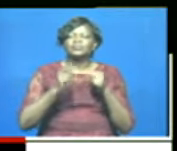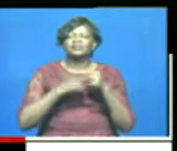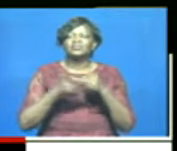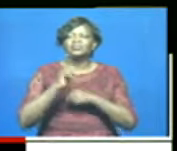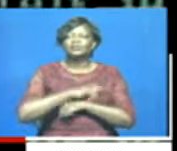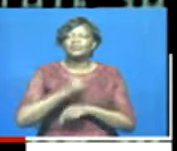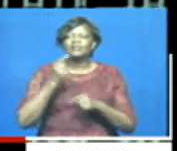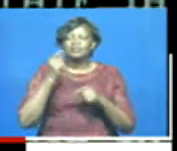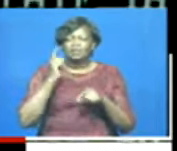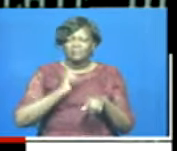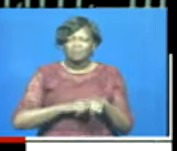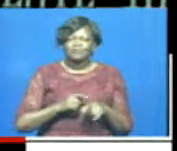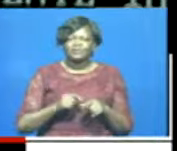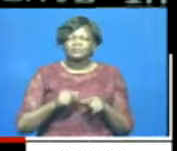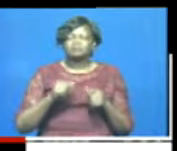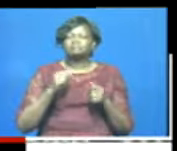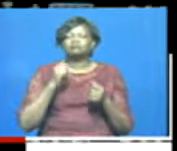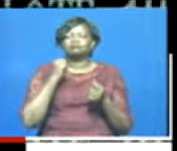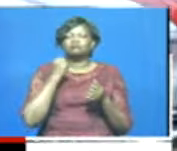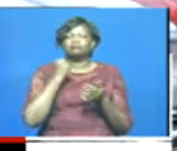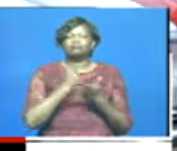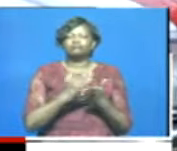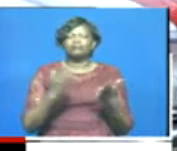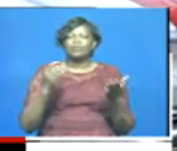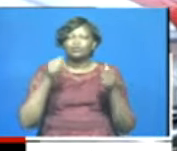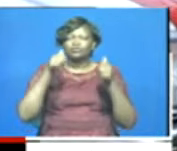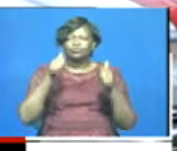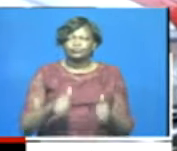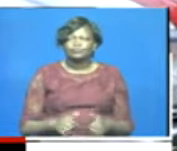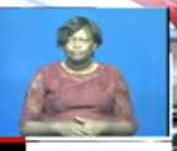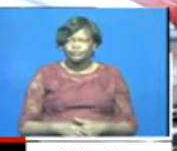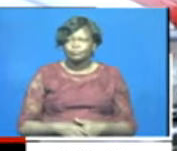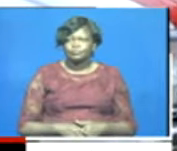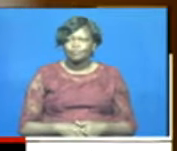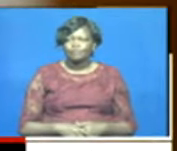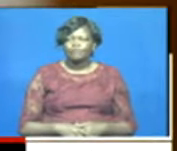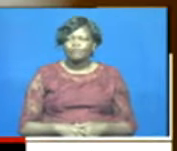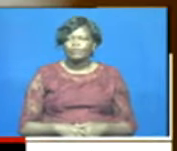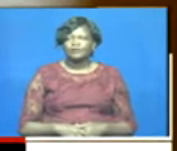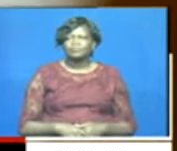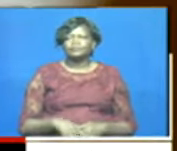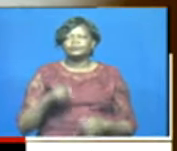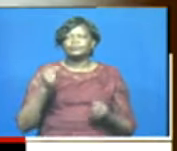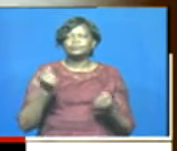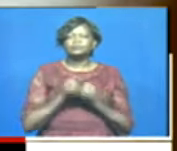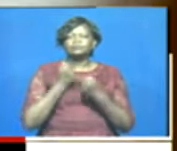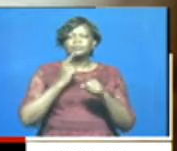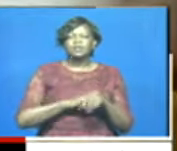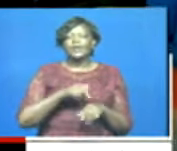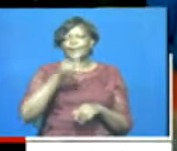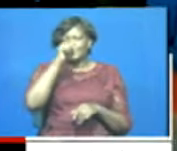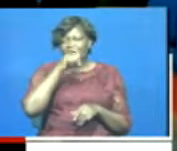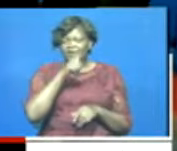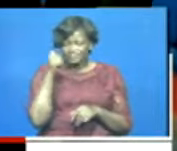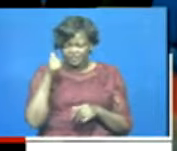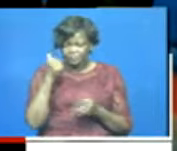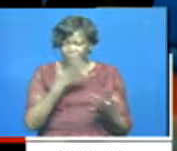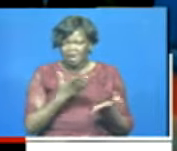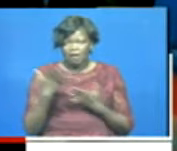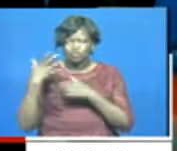Gazette notice, stated the regulator in its Gazette notice. This came after the number of private courier firms in Kenya grew